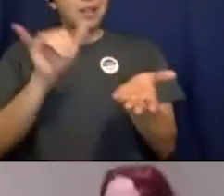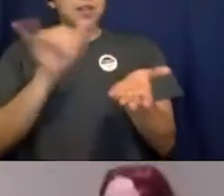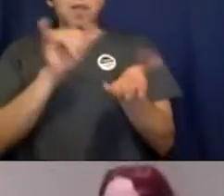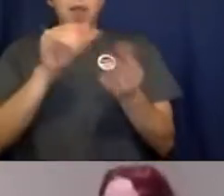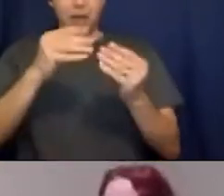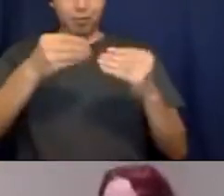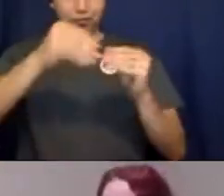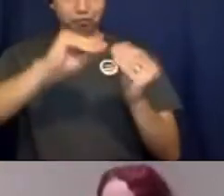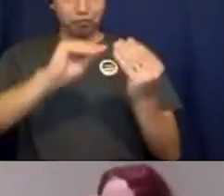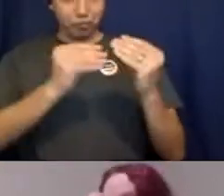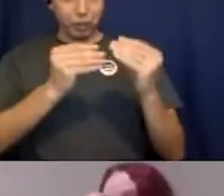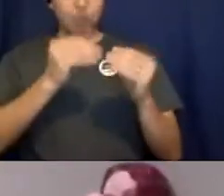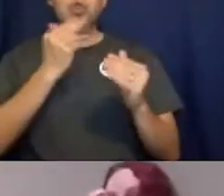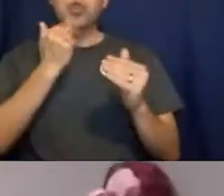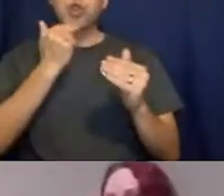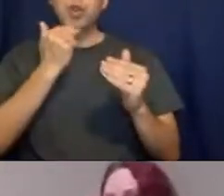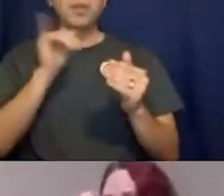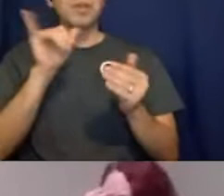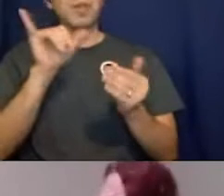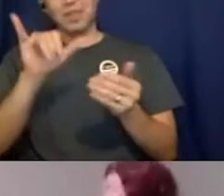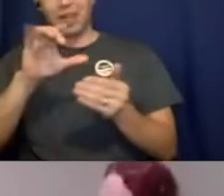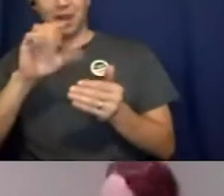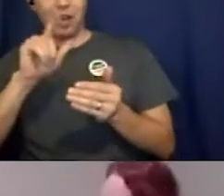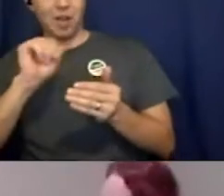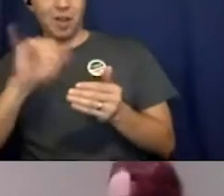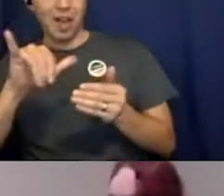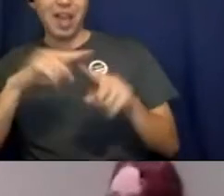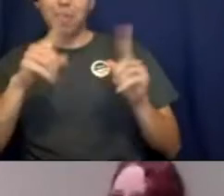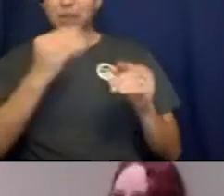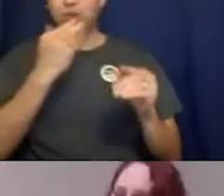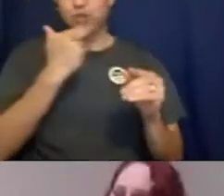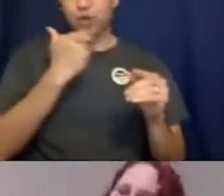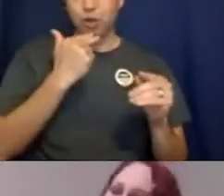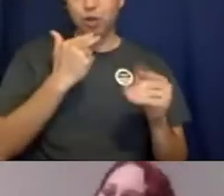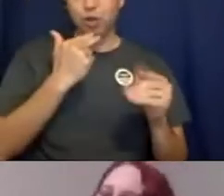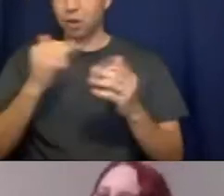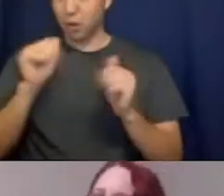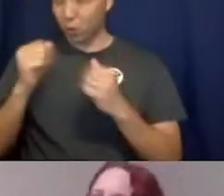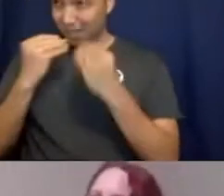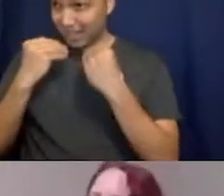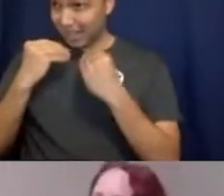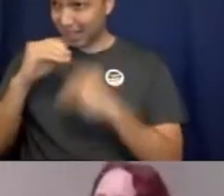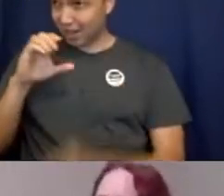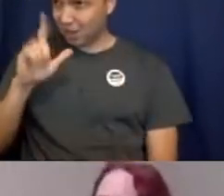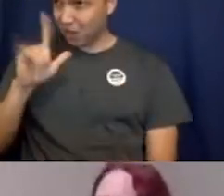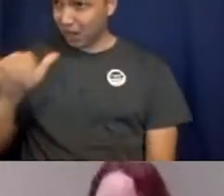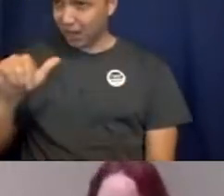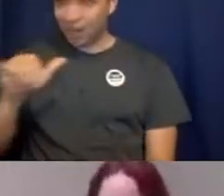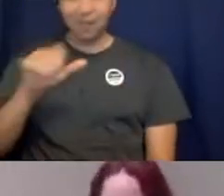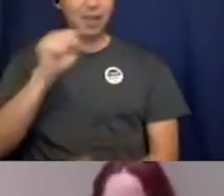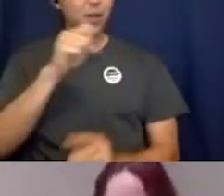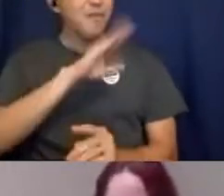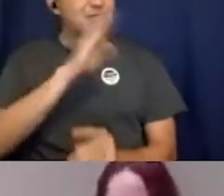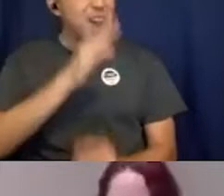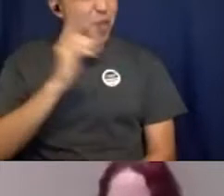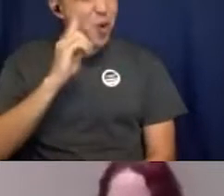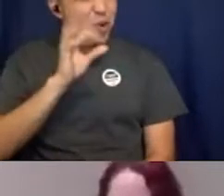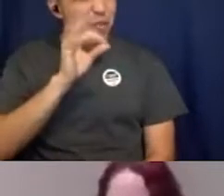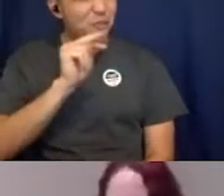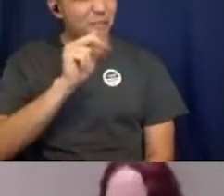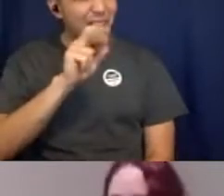but if I could screen share, I could show you the item I'm most proud of. Okay. This, I would like to see that.